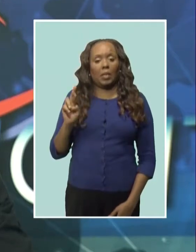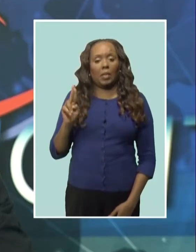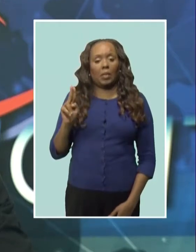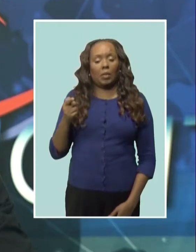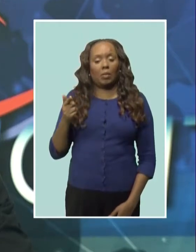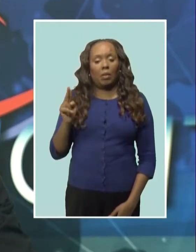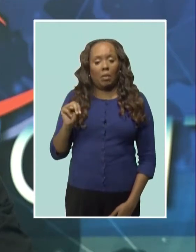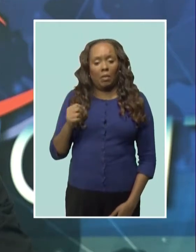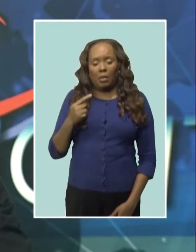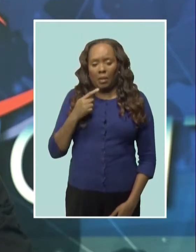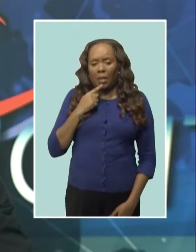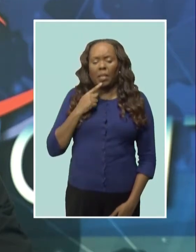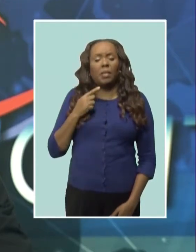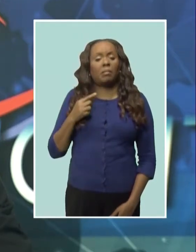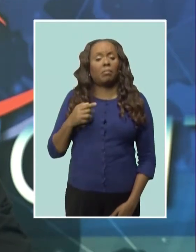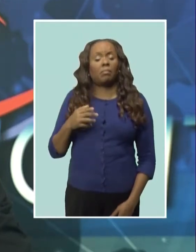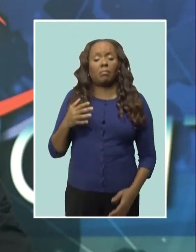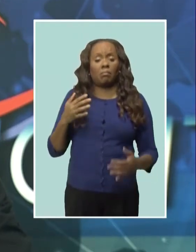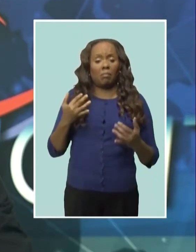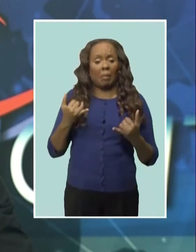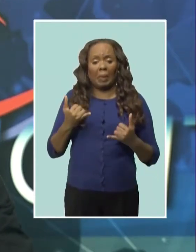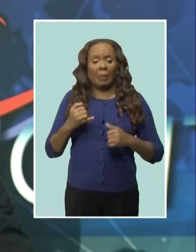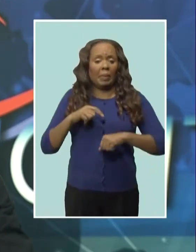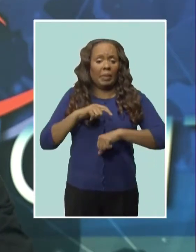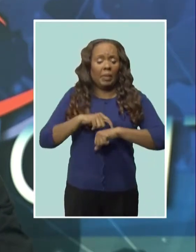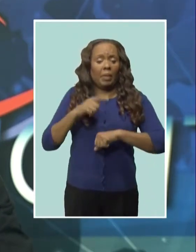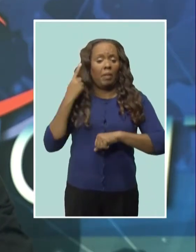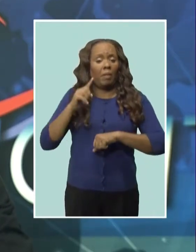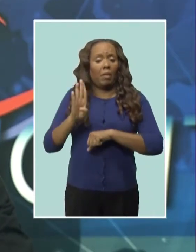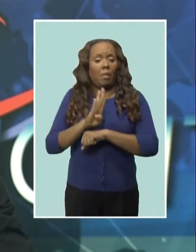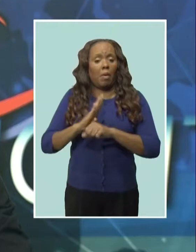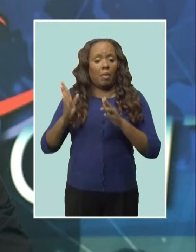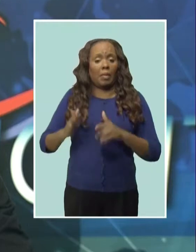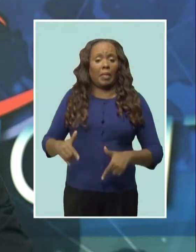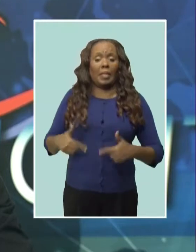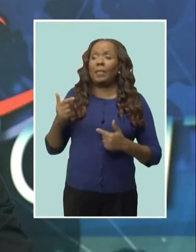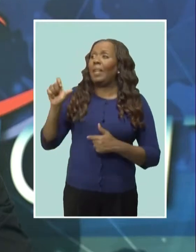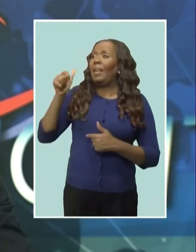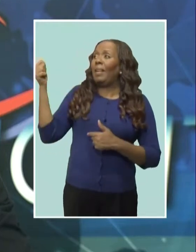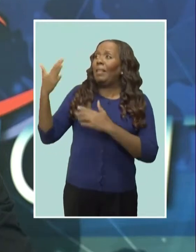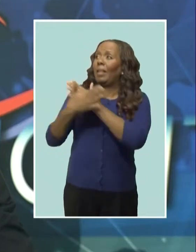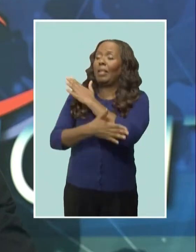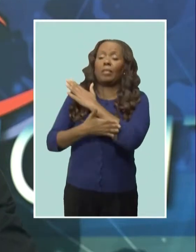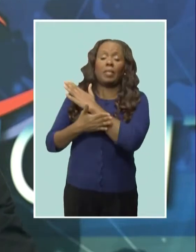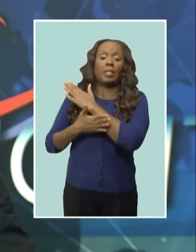to find ways to give back to the country. The minister was speaking during a street mic